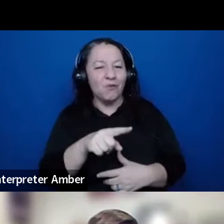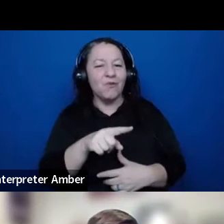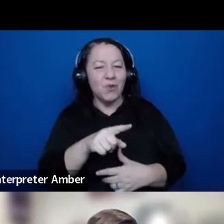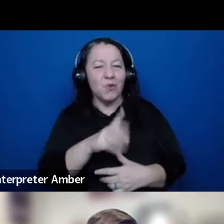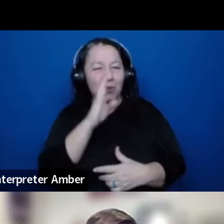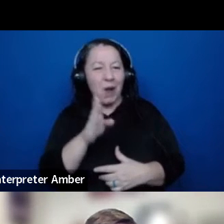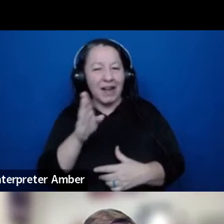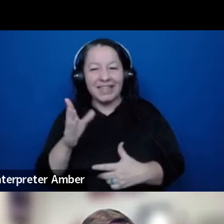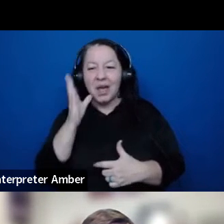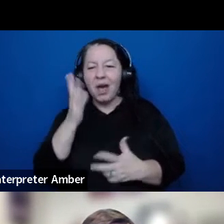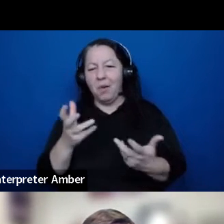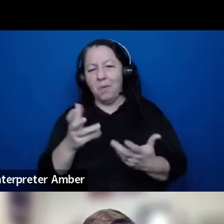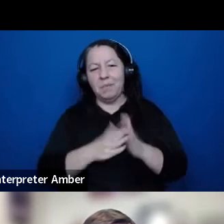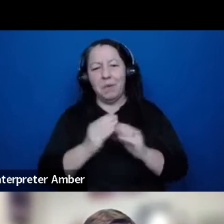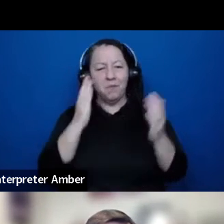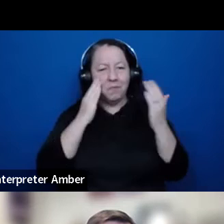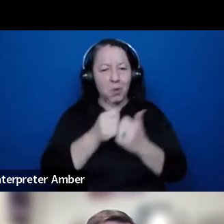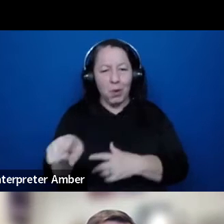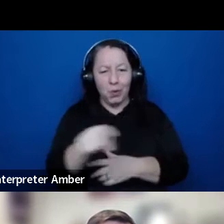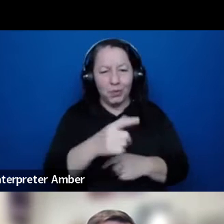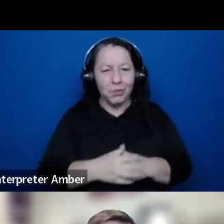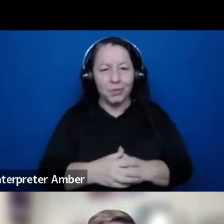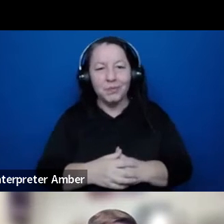want to get to know you better, and